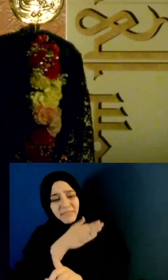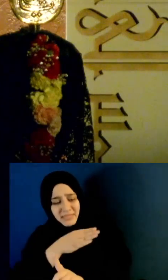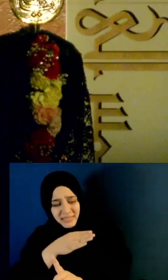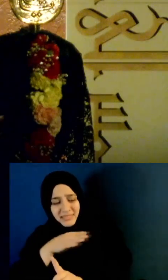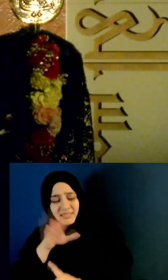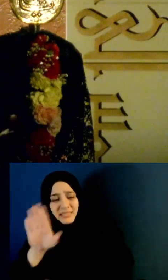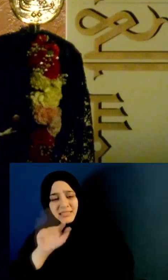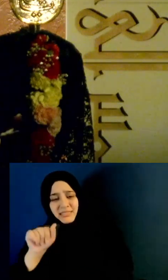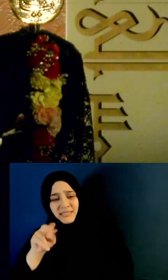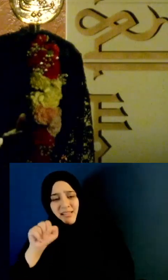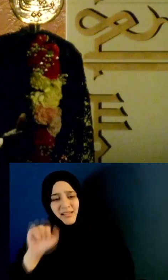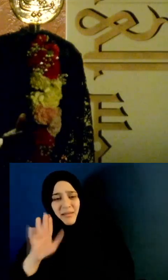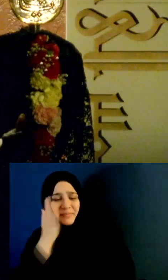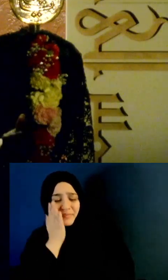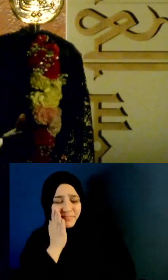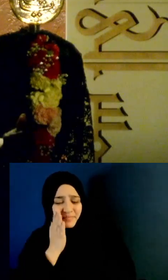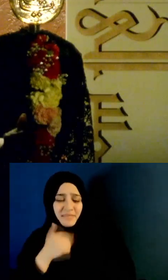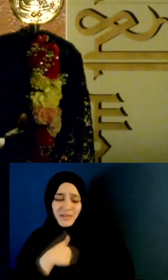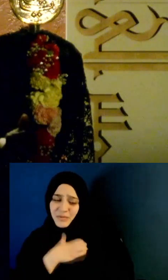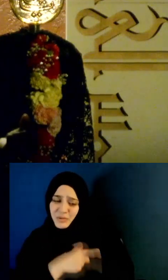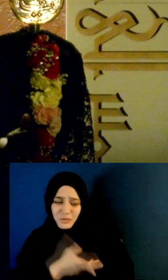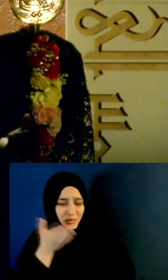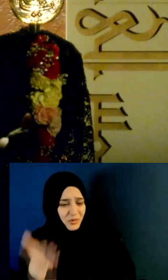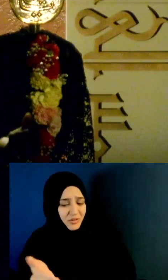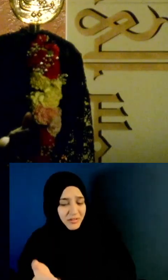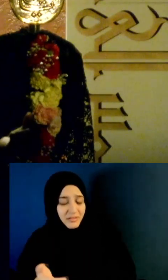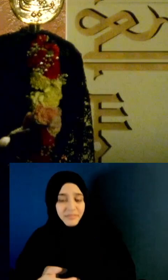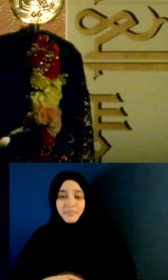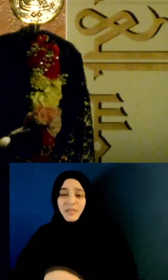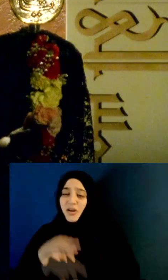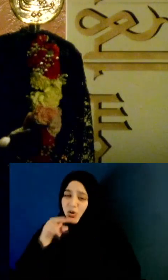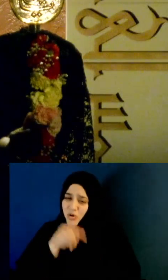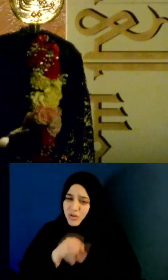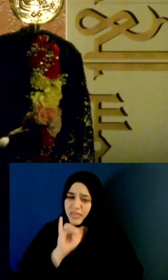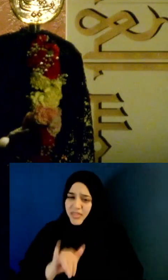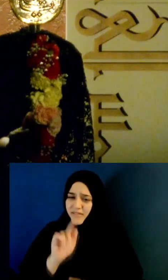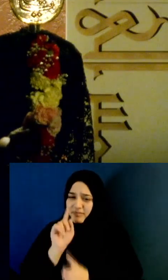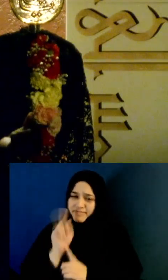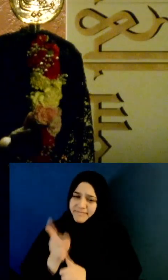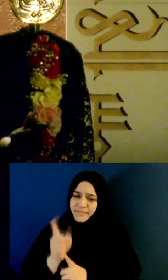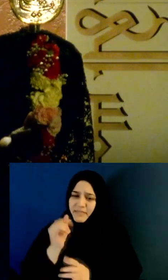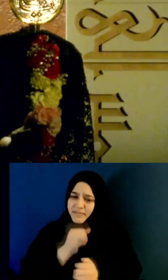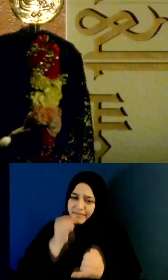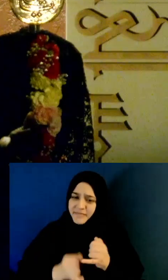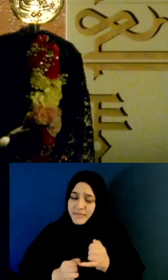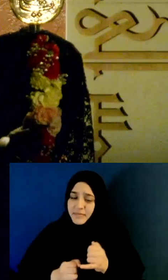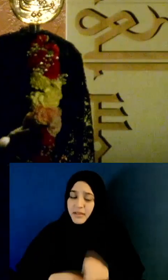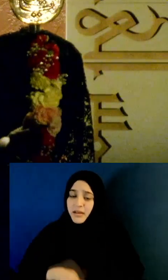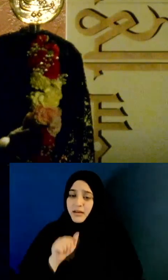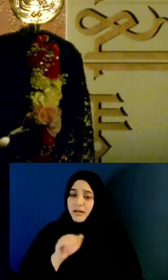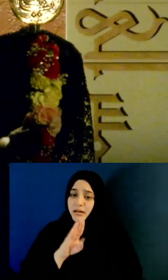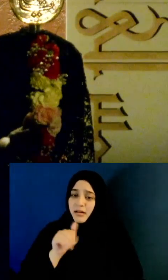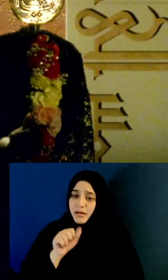But look at that final moment. Abbas said to Aba Abdullah, "When I was born,